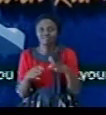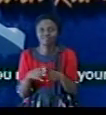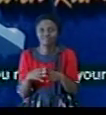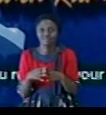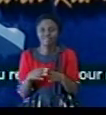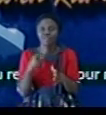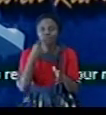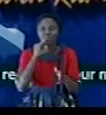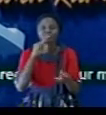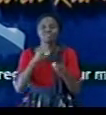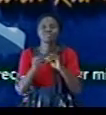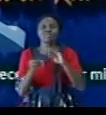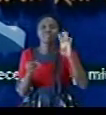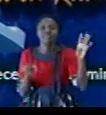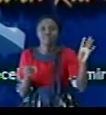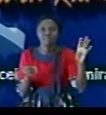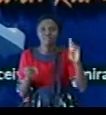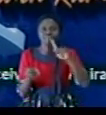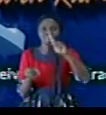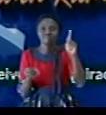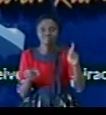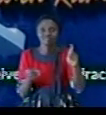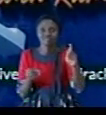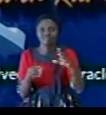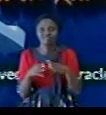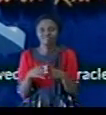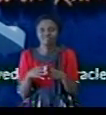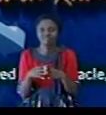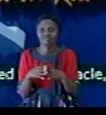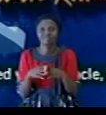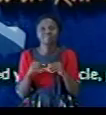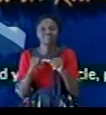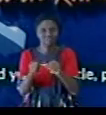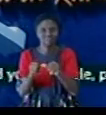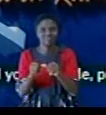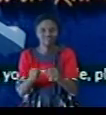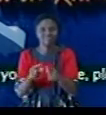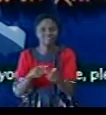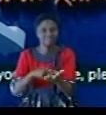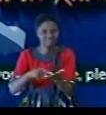Who is number four? Keep on checking.